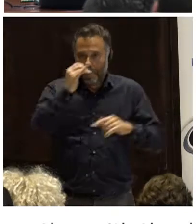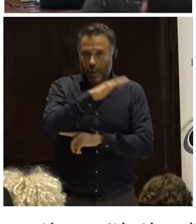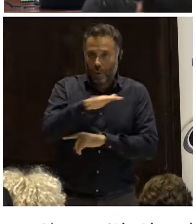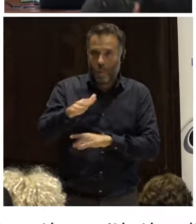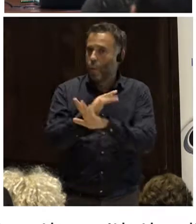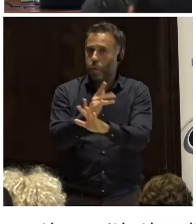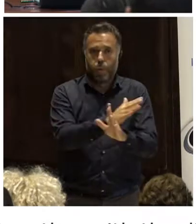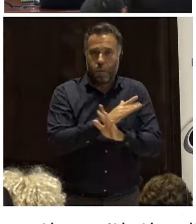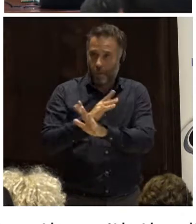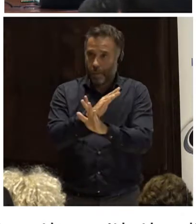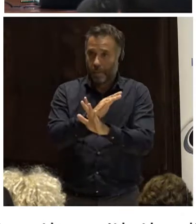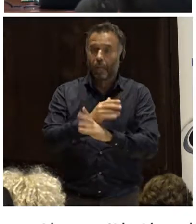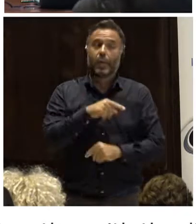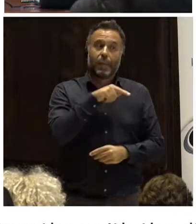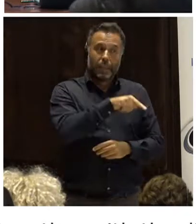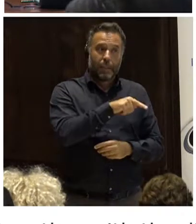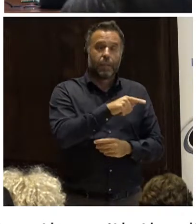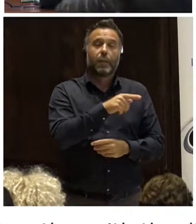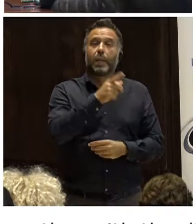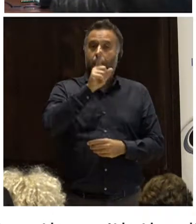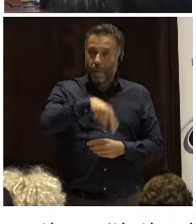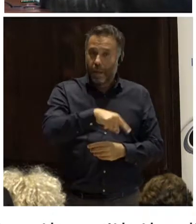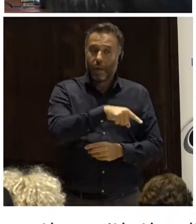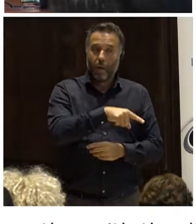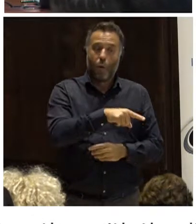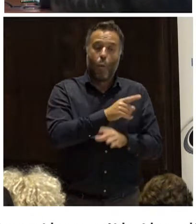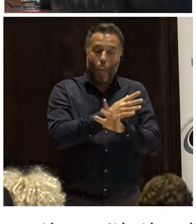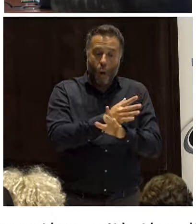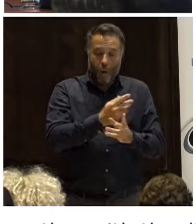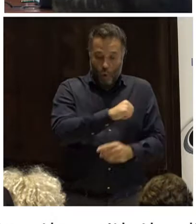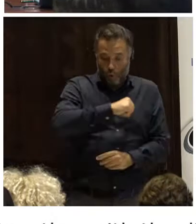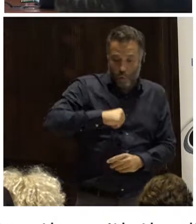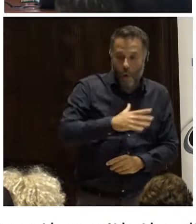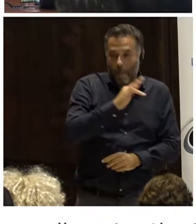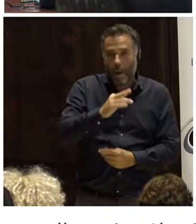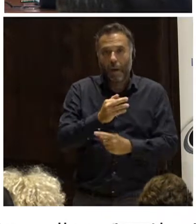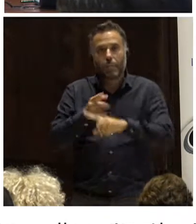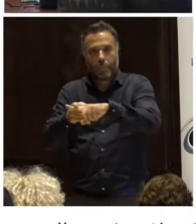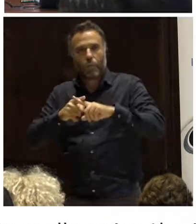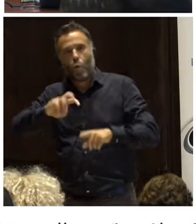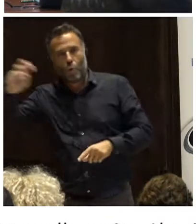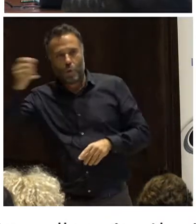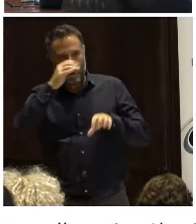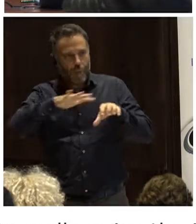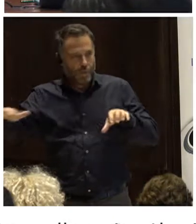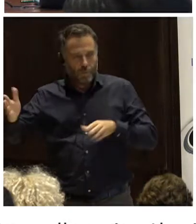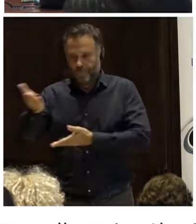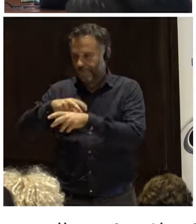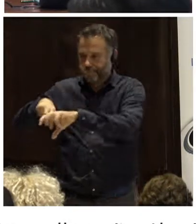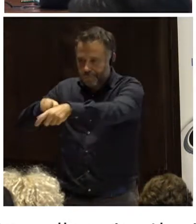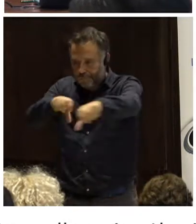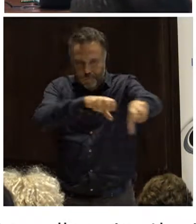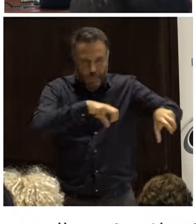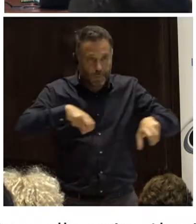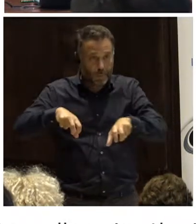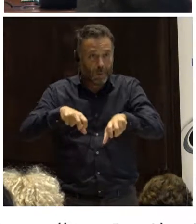playing, including with their peers. As a conclusion, previous conclusions of this project, so